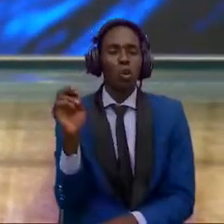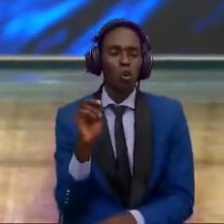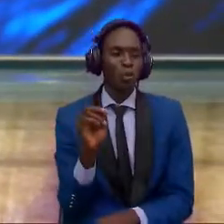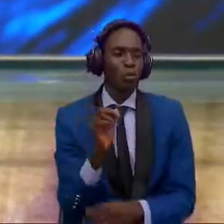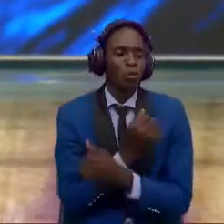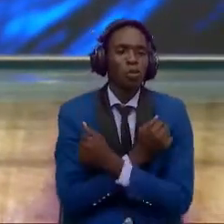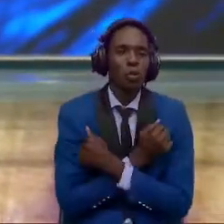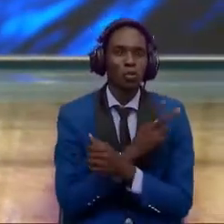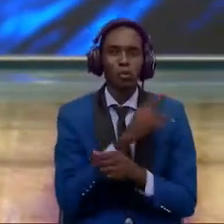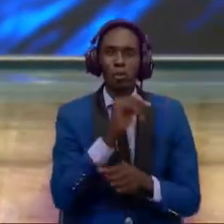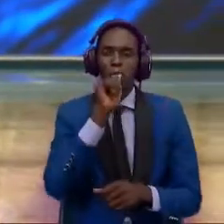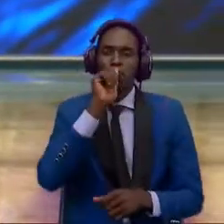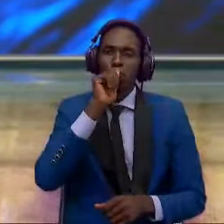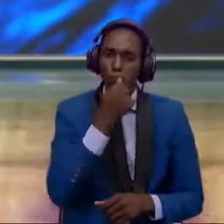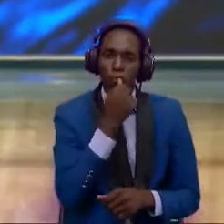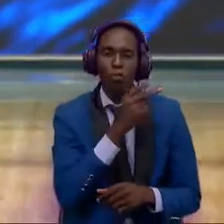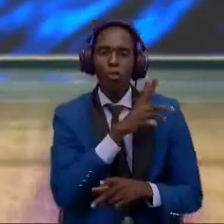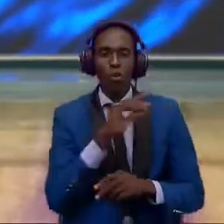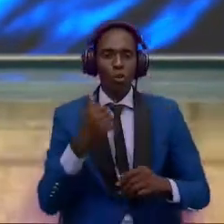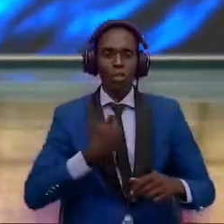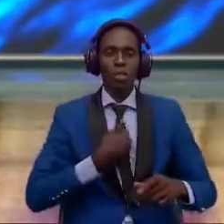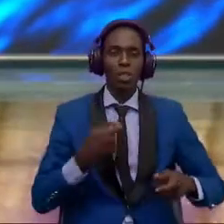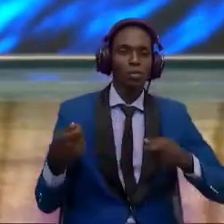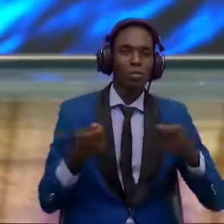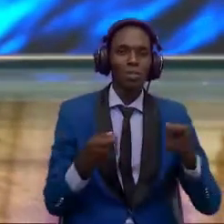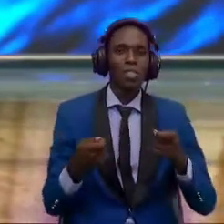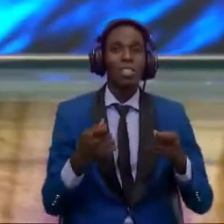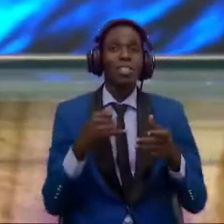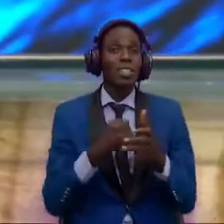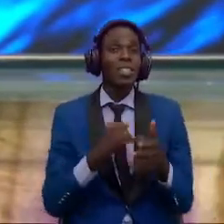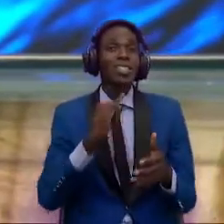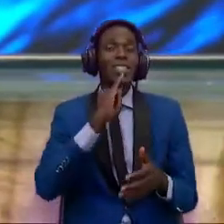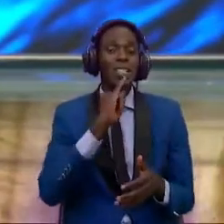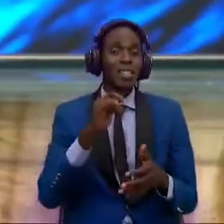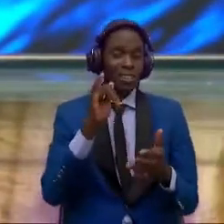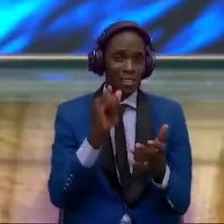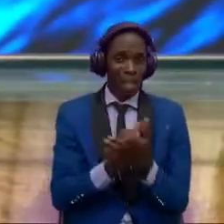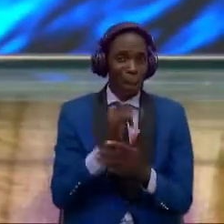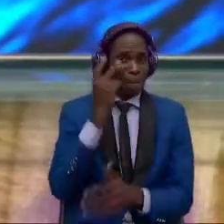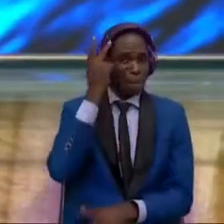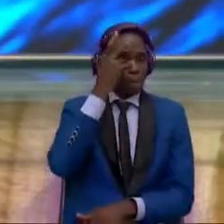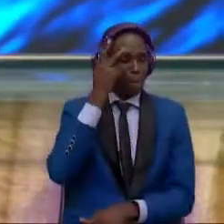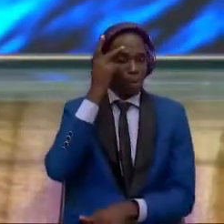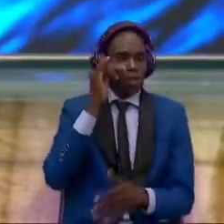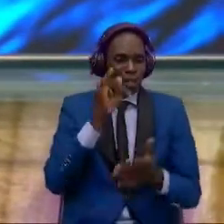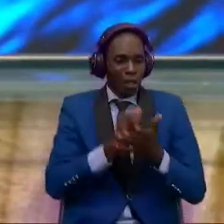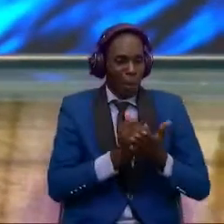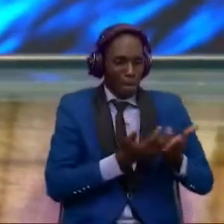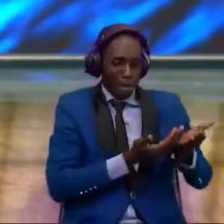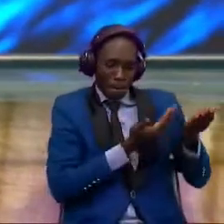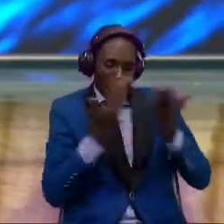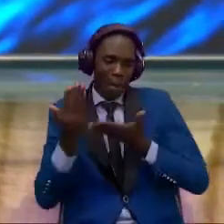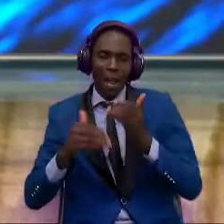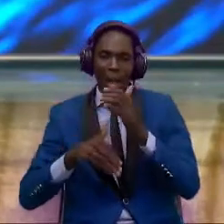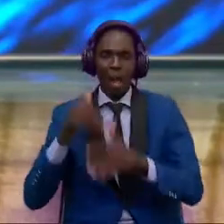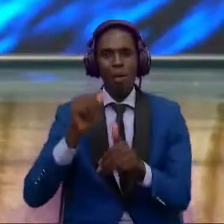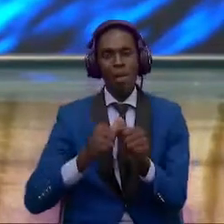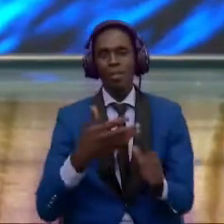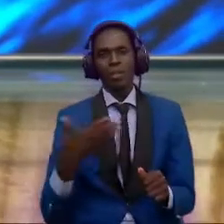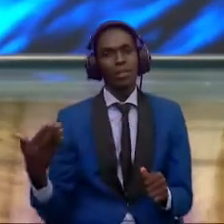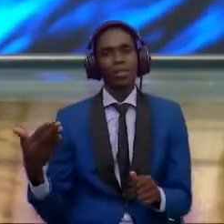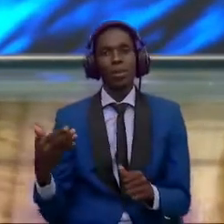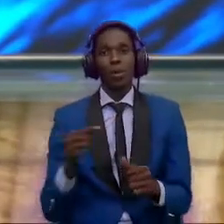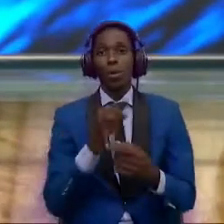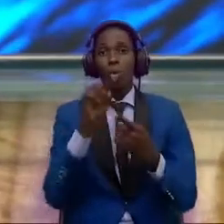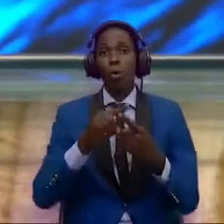charity, patience, is the purpose that anchors everything. What's your purpose in life? When you